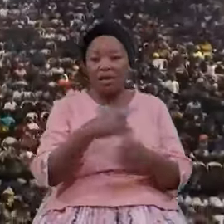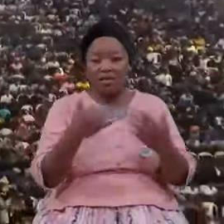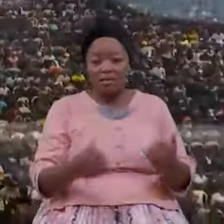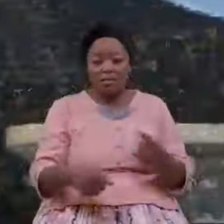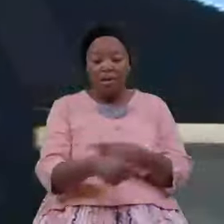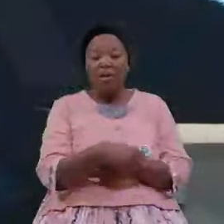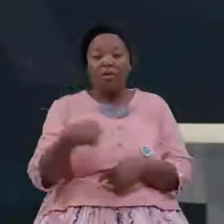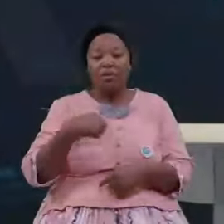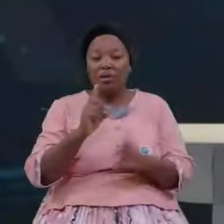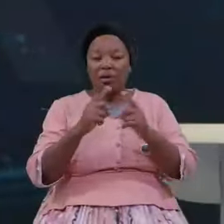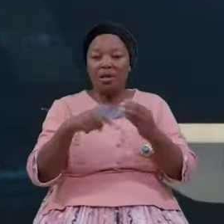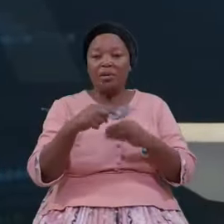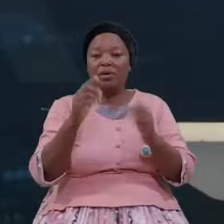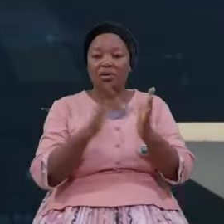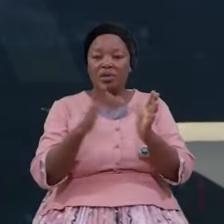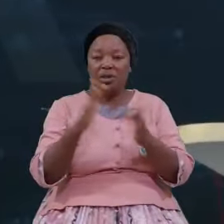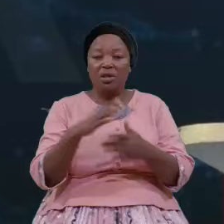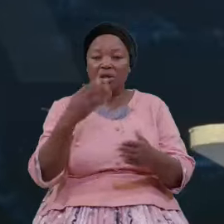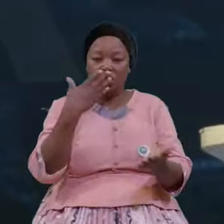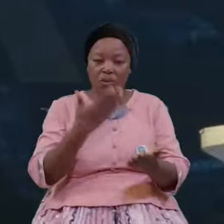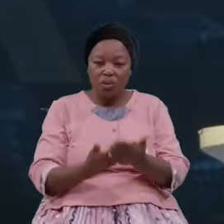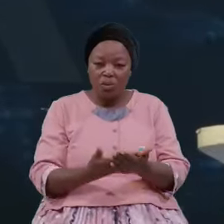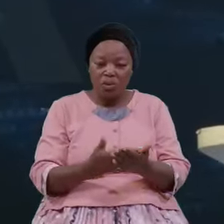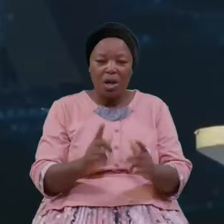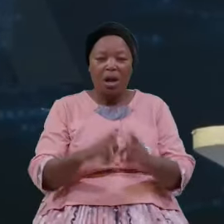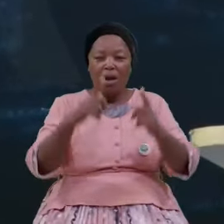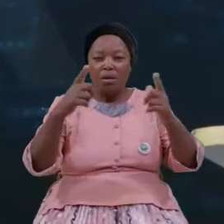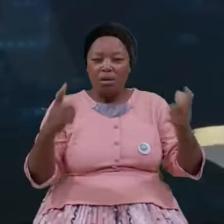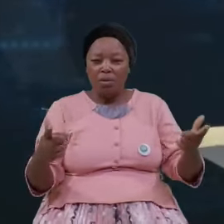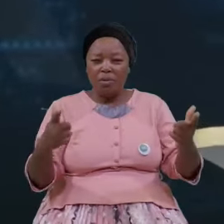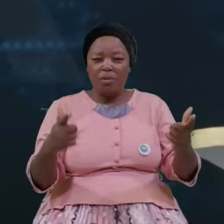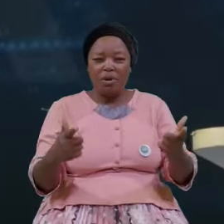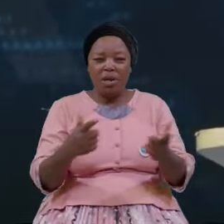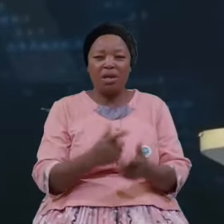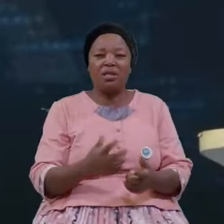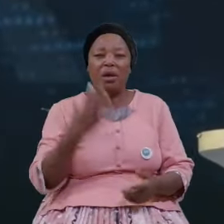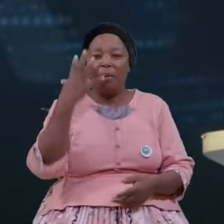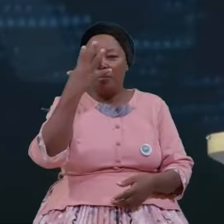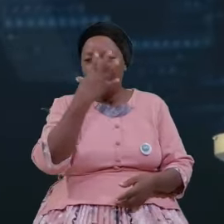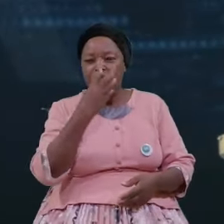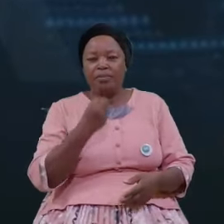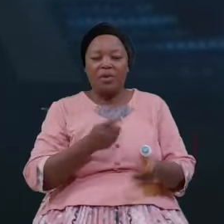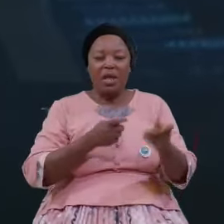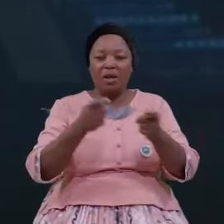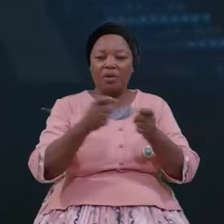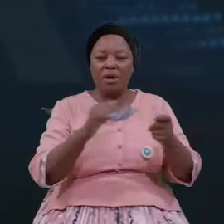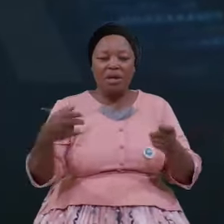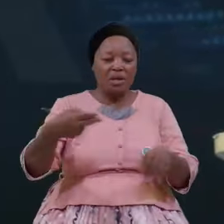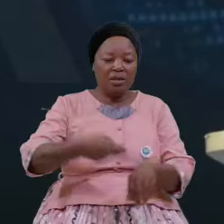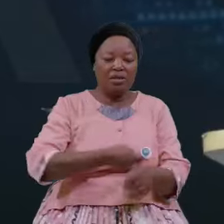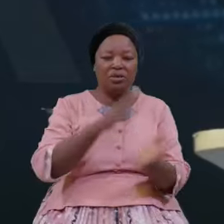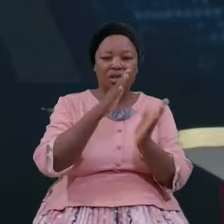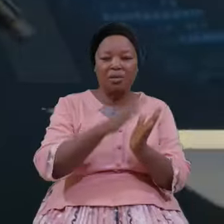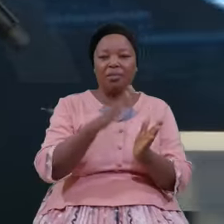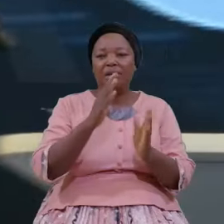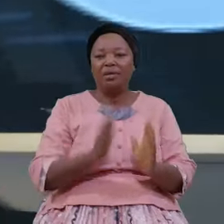Jesus, the good, great, gracious, reigning shepherd. Christ,